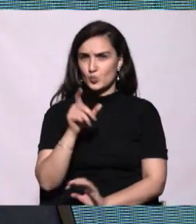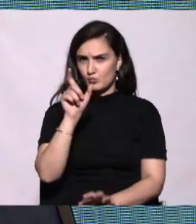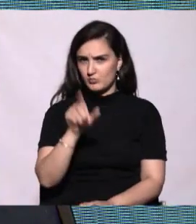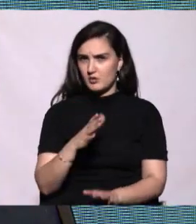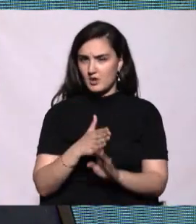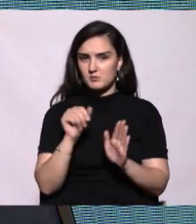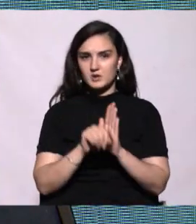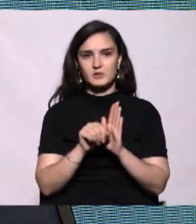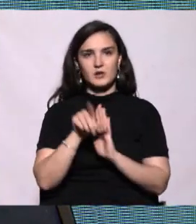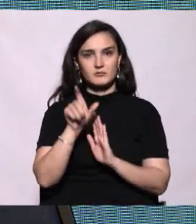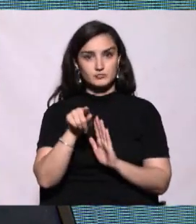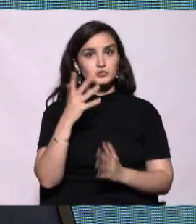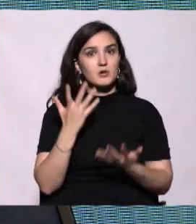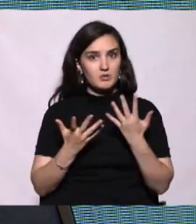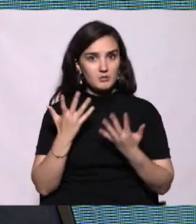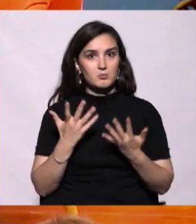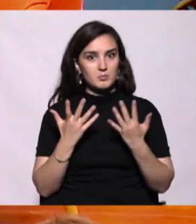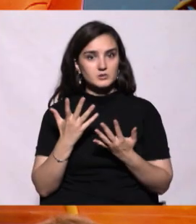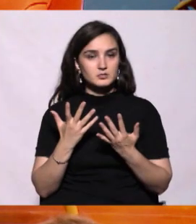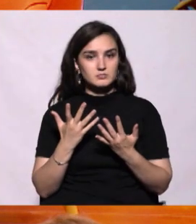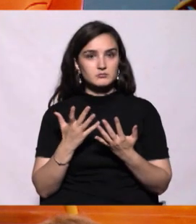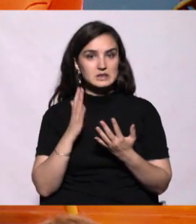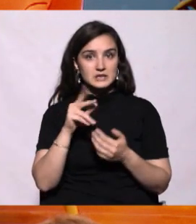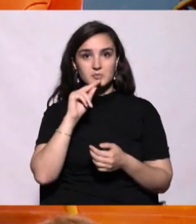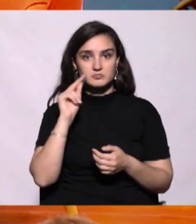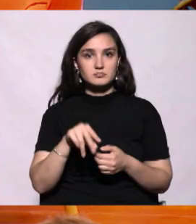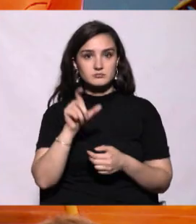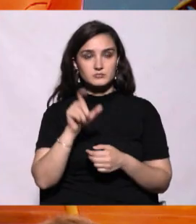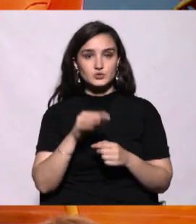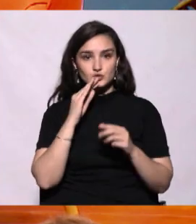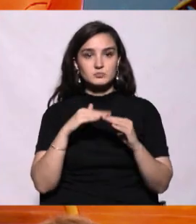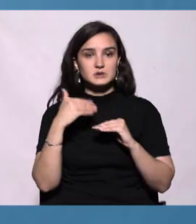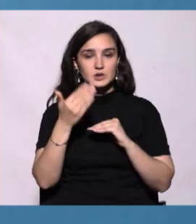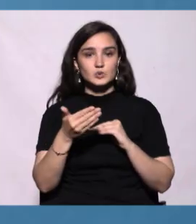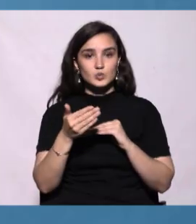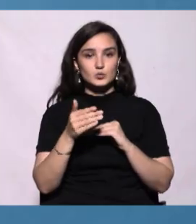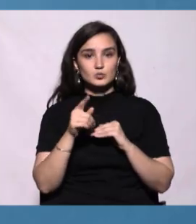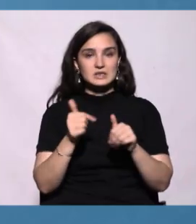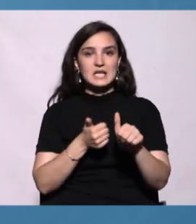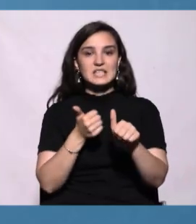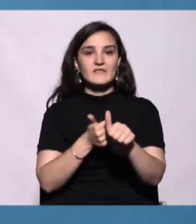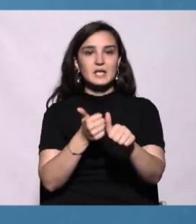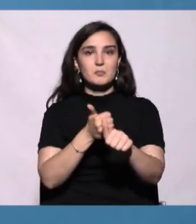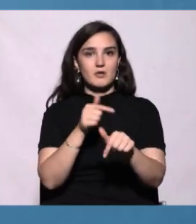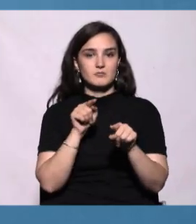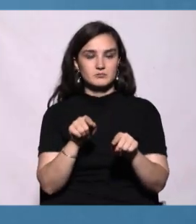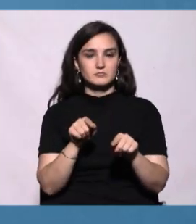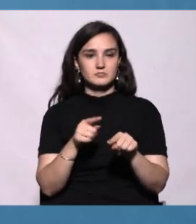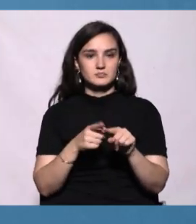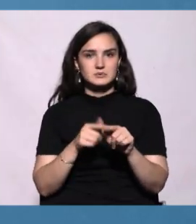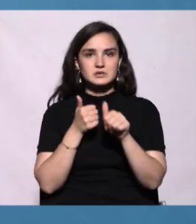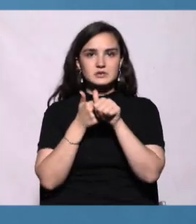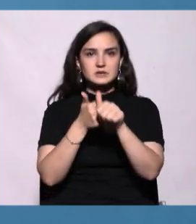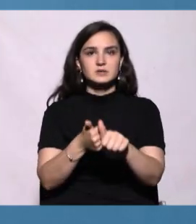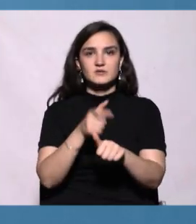you will probably be pursued by someone. So our next word is to pursue, pursue. This is when you